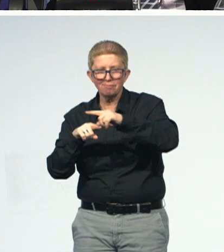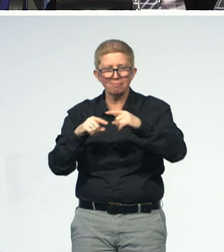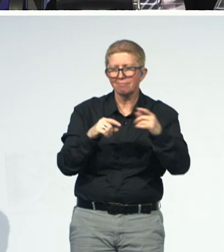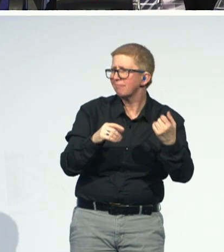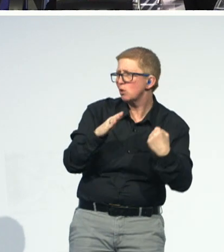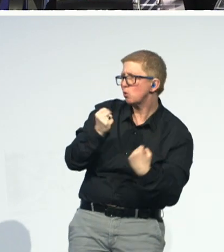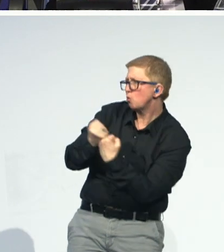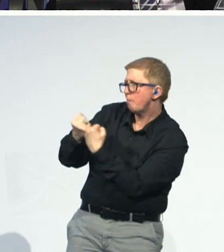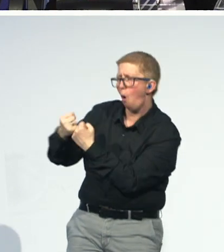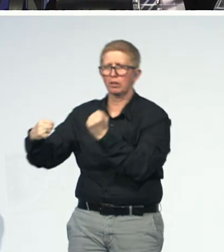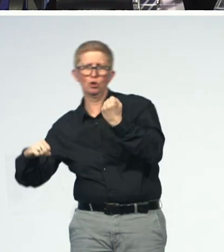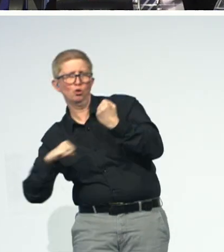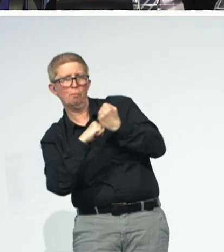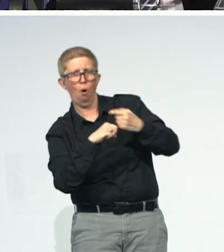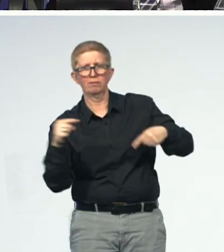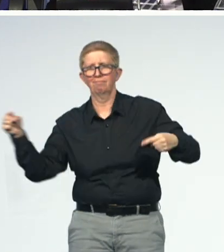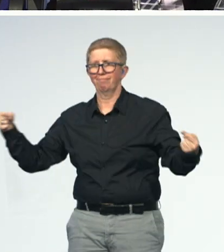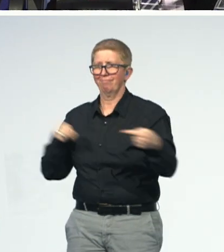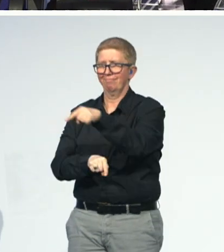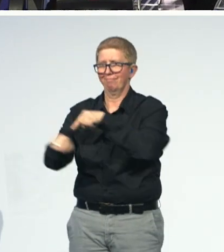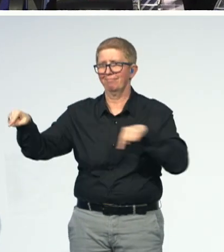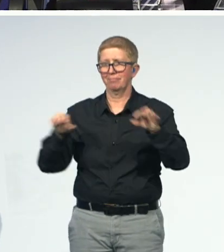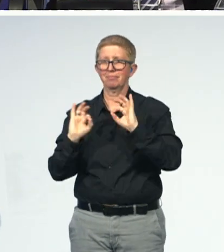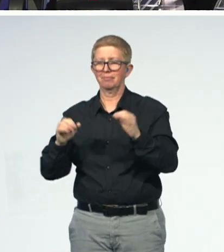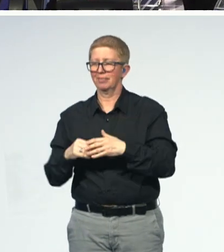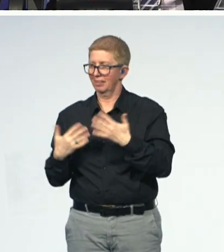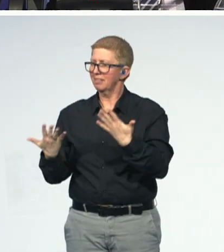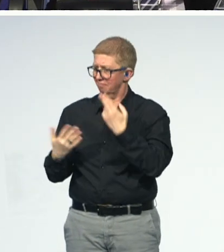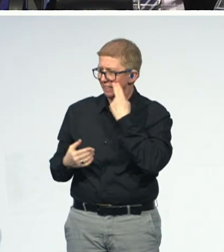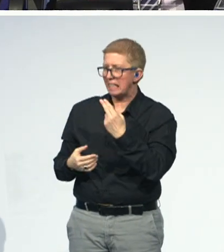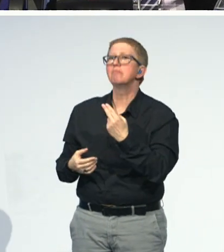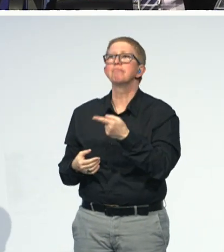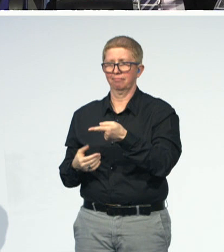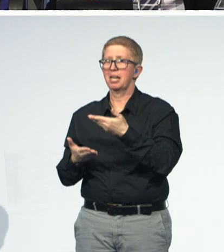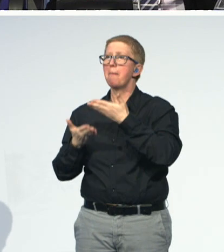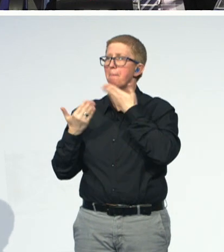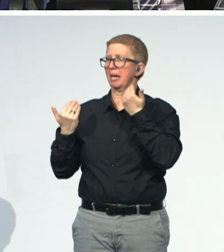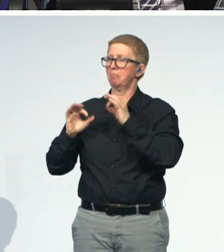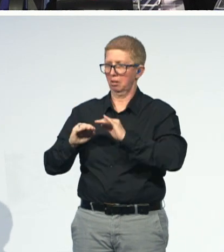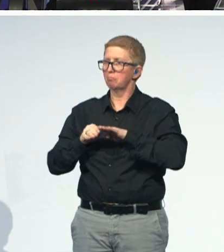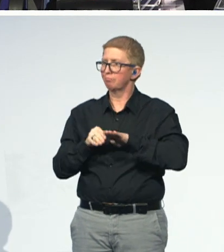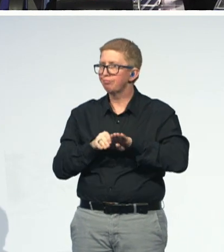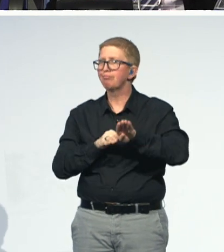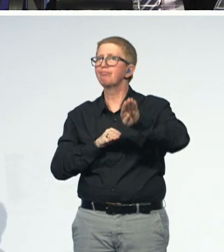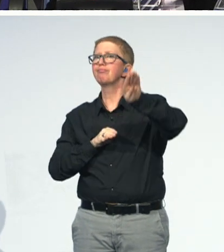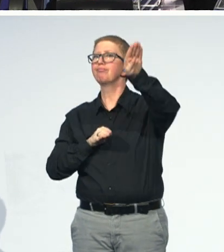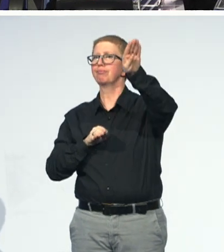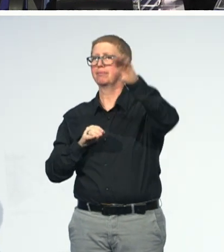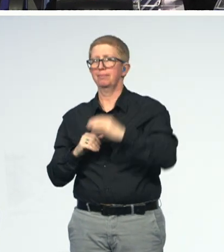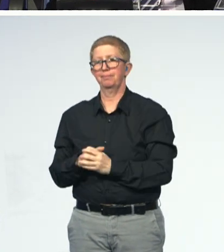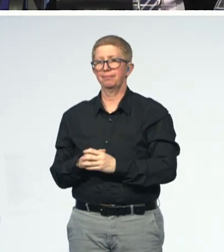improvement or involvement of deaf adults as teachers who co-teach with the regular hearing